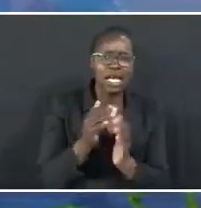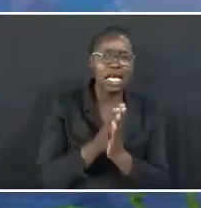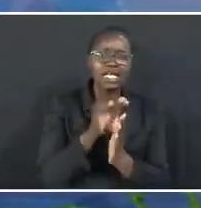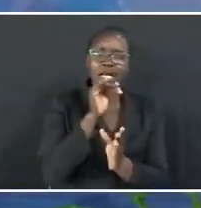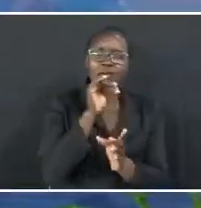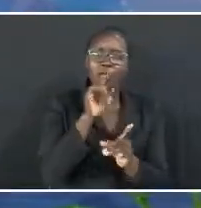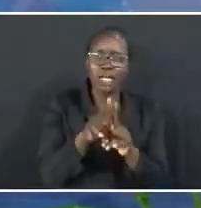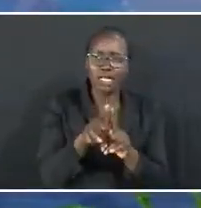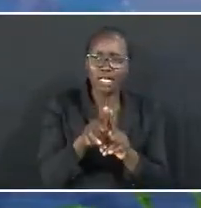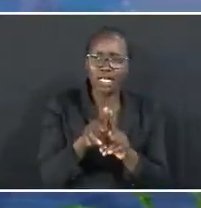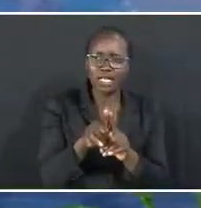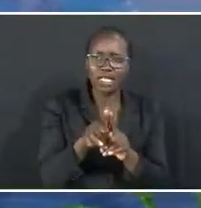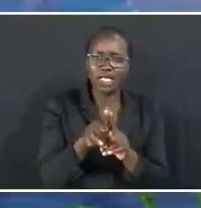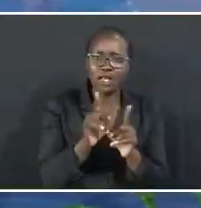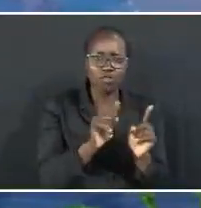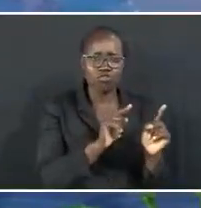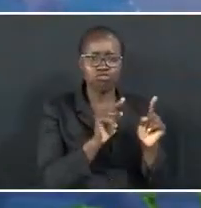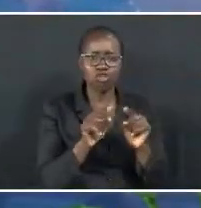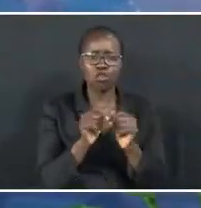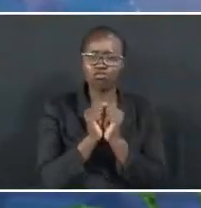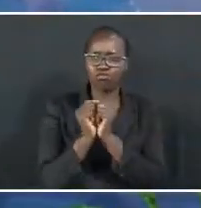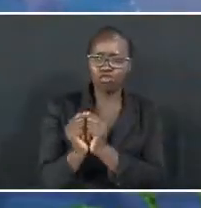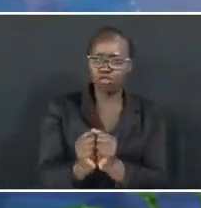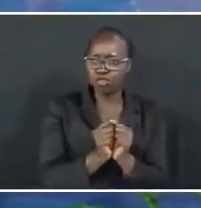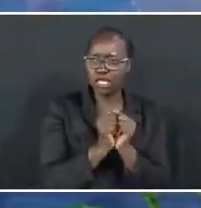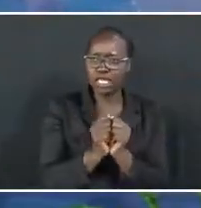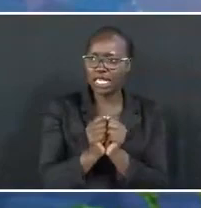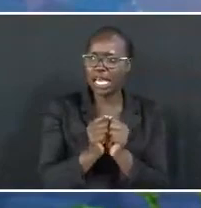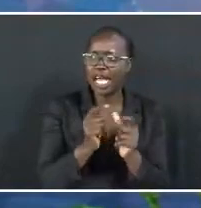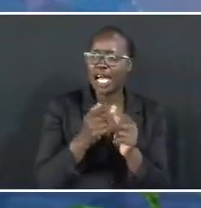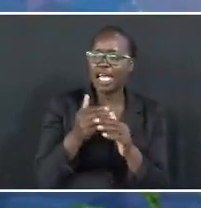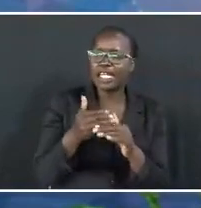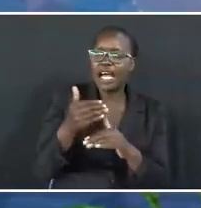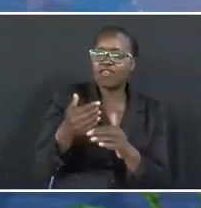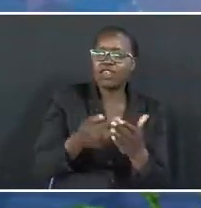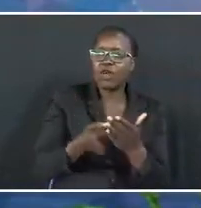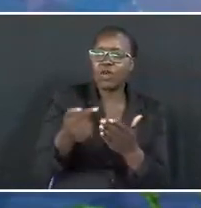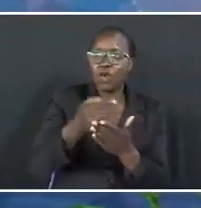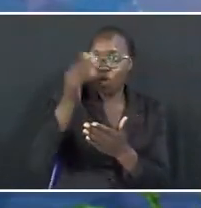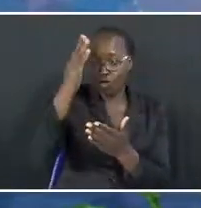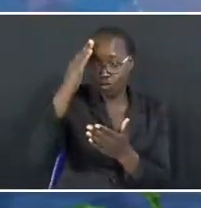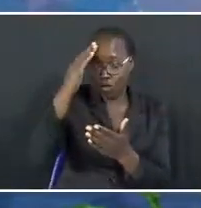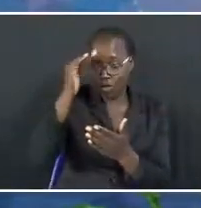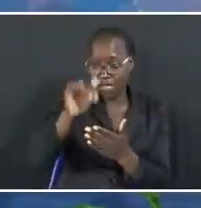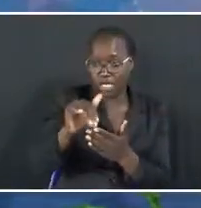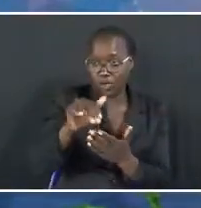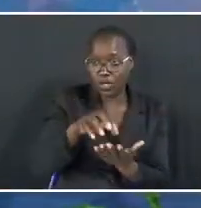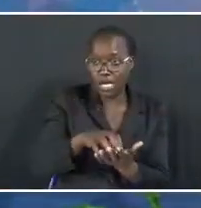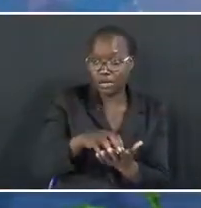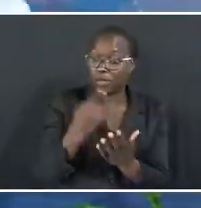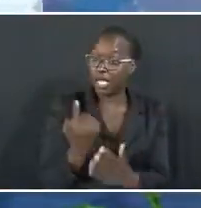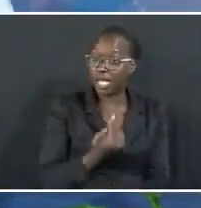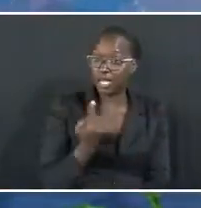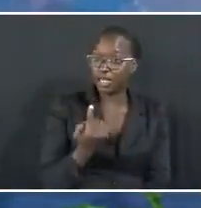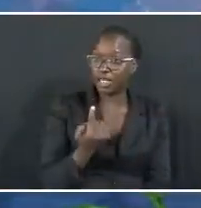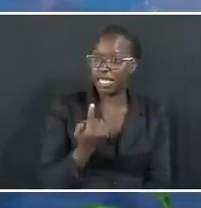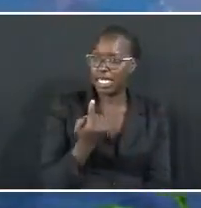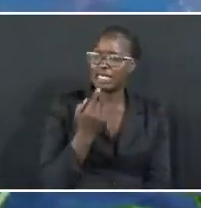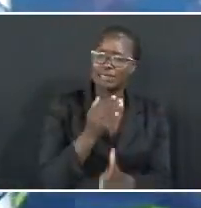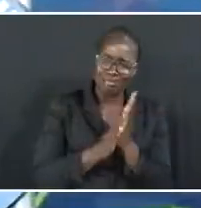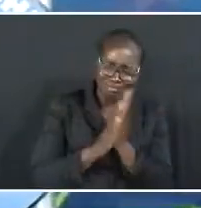a brother who could come together, and after 1 week of knowing that we can now bake alone, it was